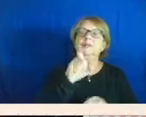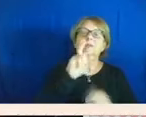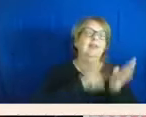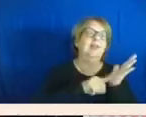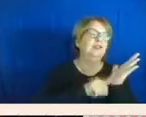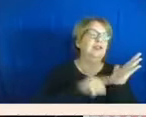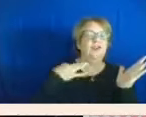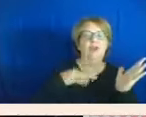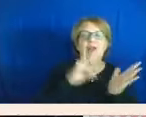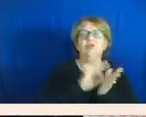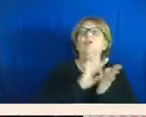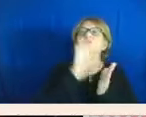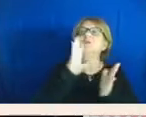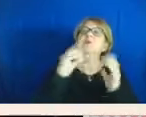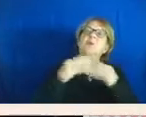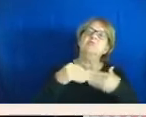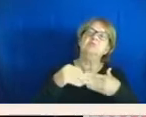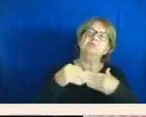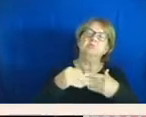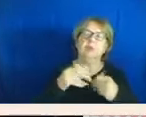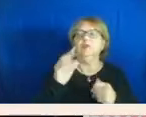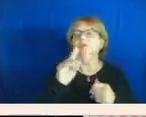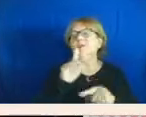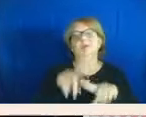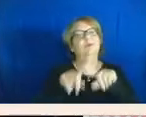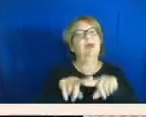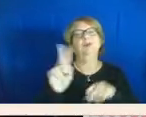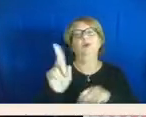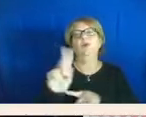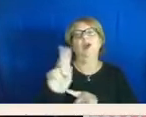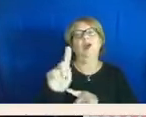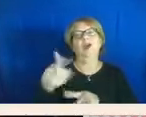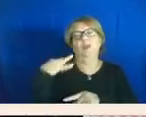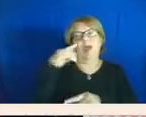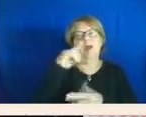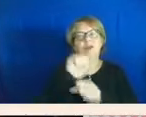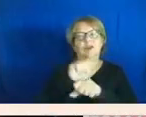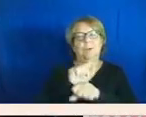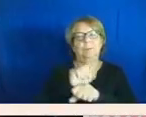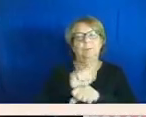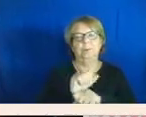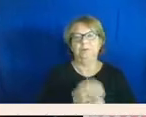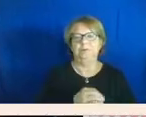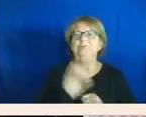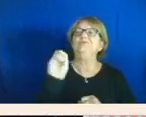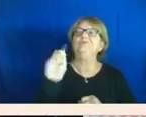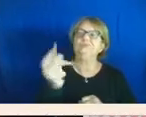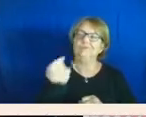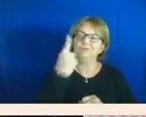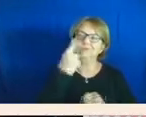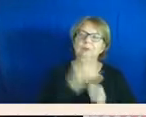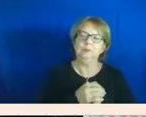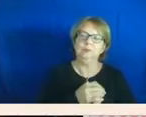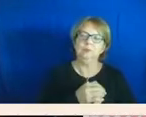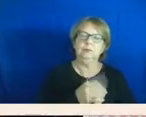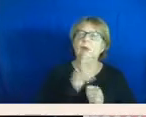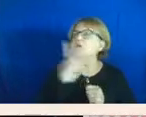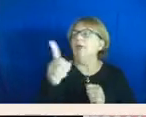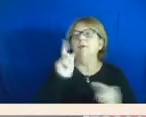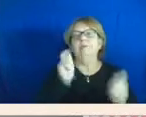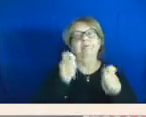lenient. So it really depends on where you're applying for a job at. Gotcha. And Right. it's a dynamic thing. You can improve your credit